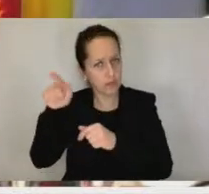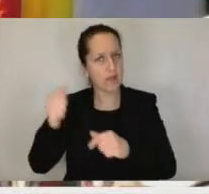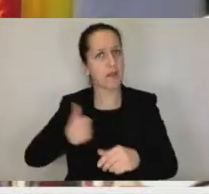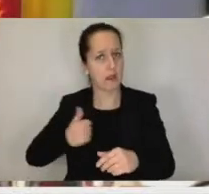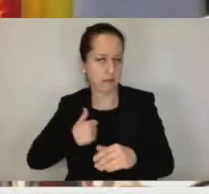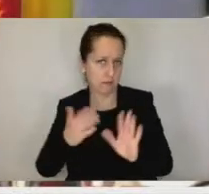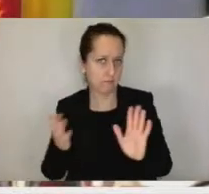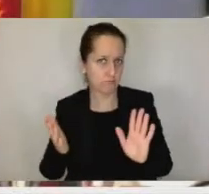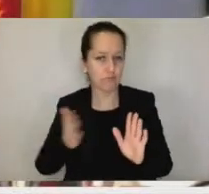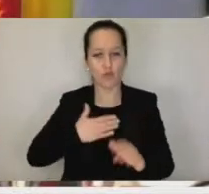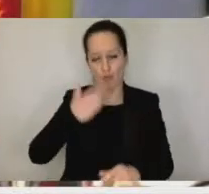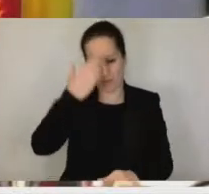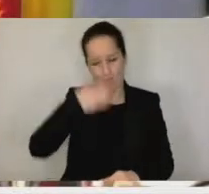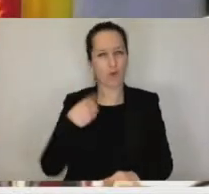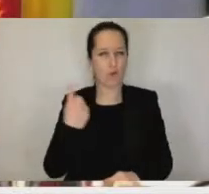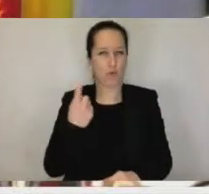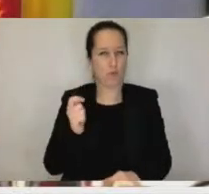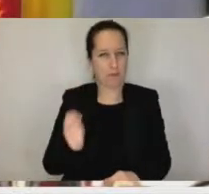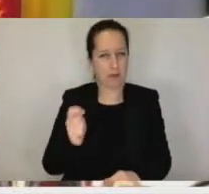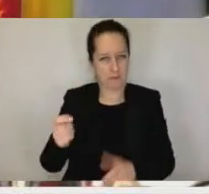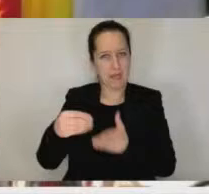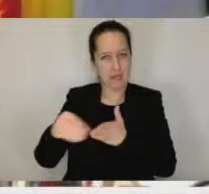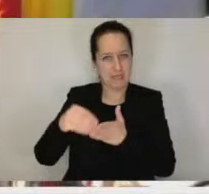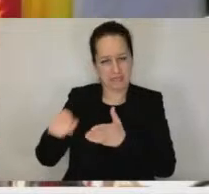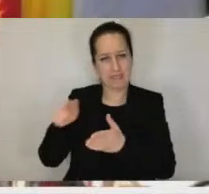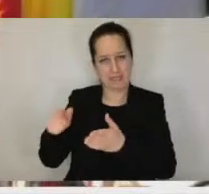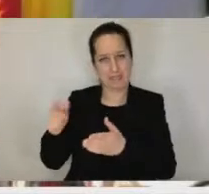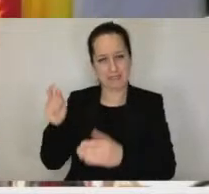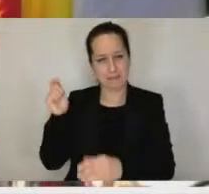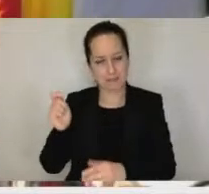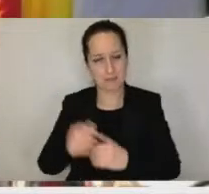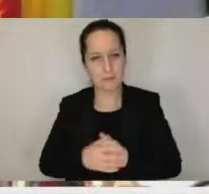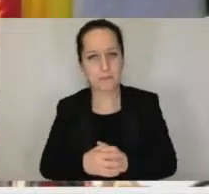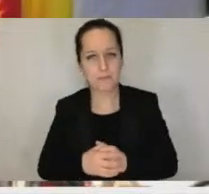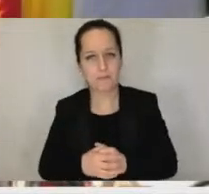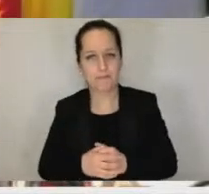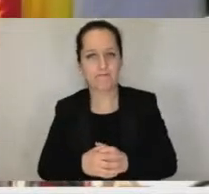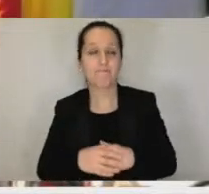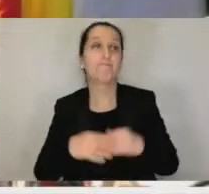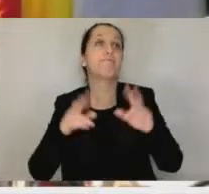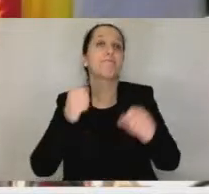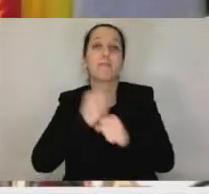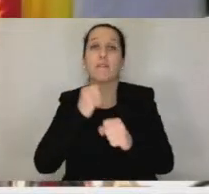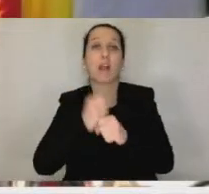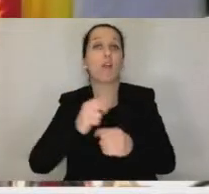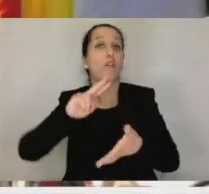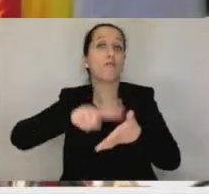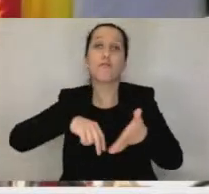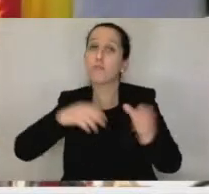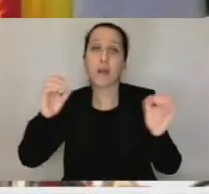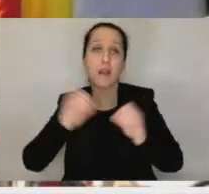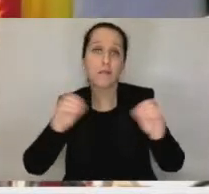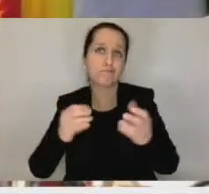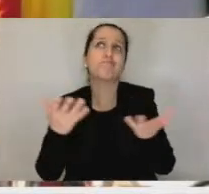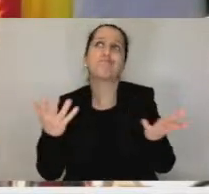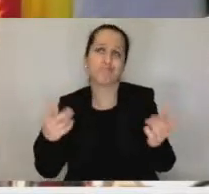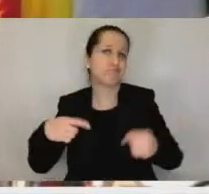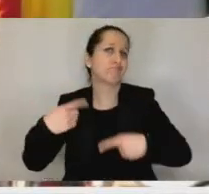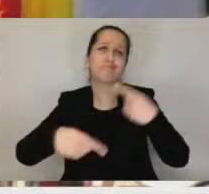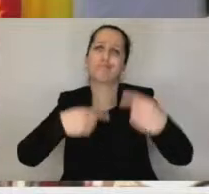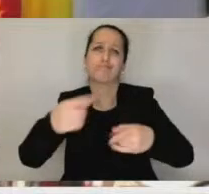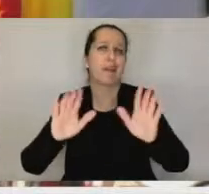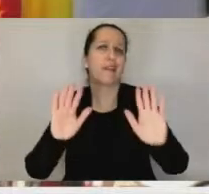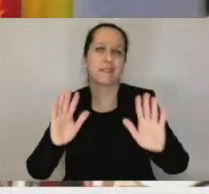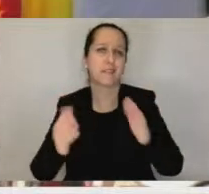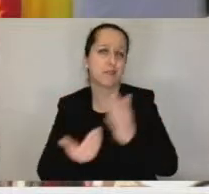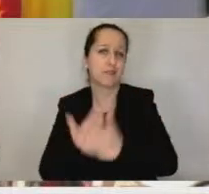here to stay, I mean, the trouble with going to conferences with good friends is they ask you impossibly difficult questions because they figure they can